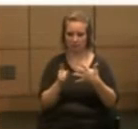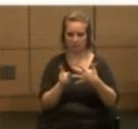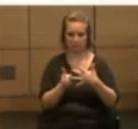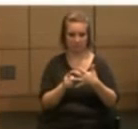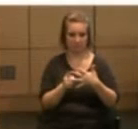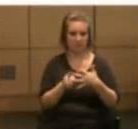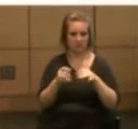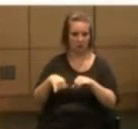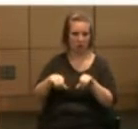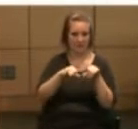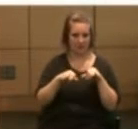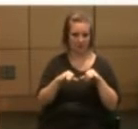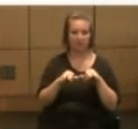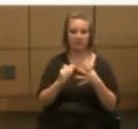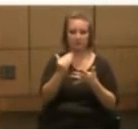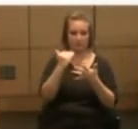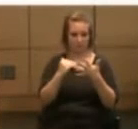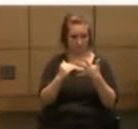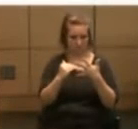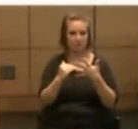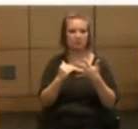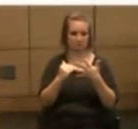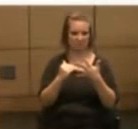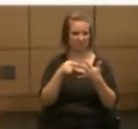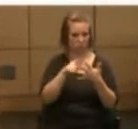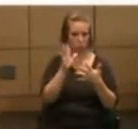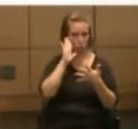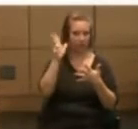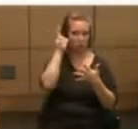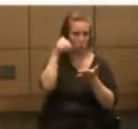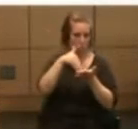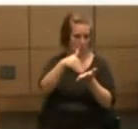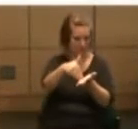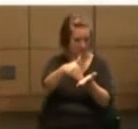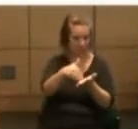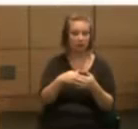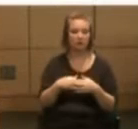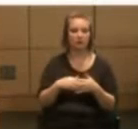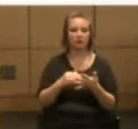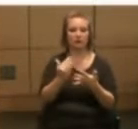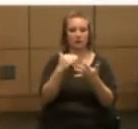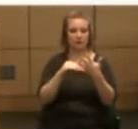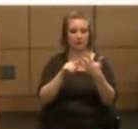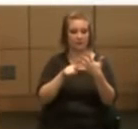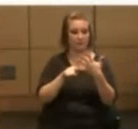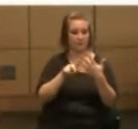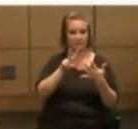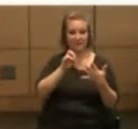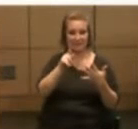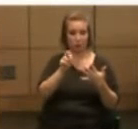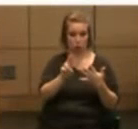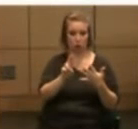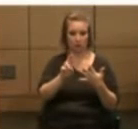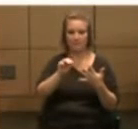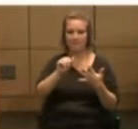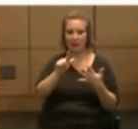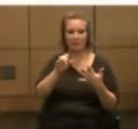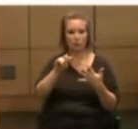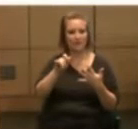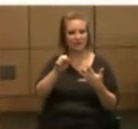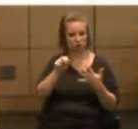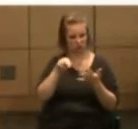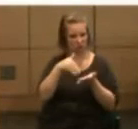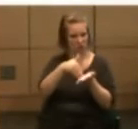common. Mondini deformity is one that you hear a lot about. Vestibular malformations are also quite common, and